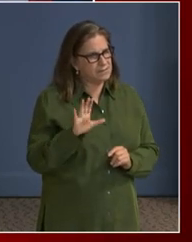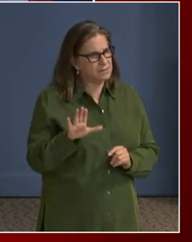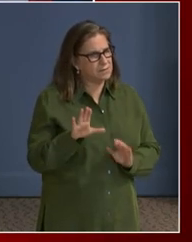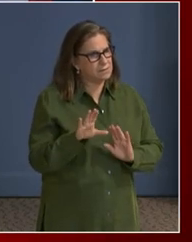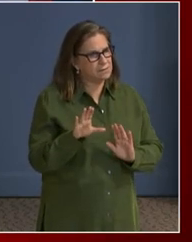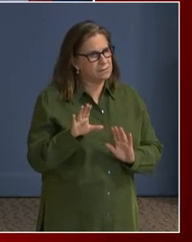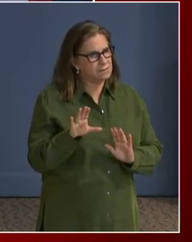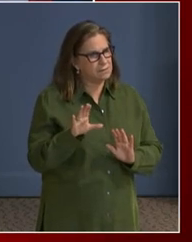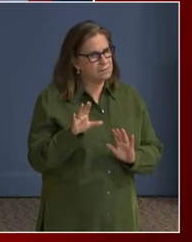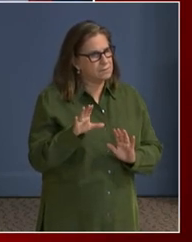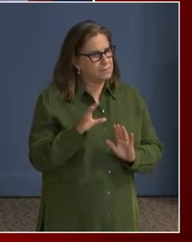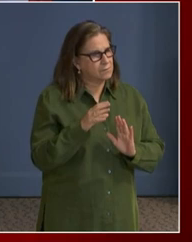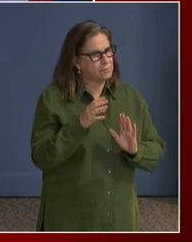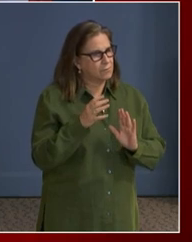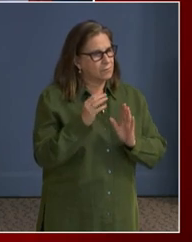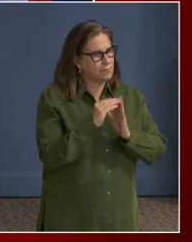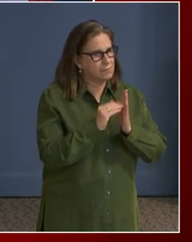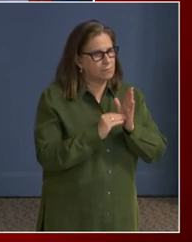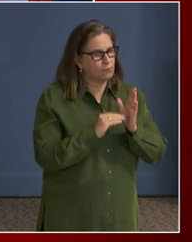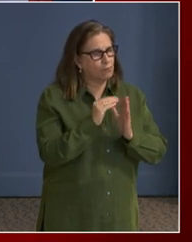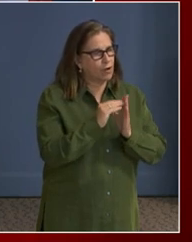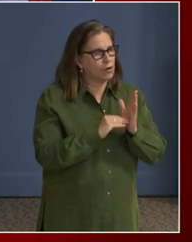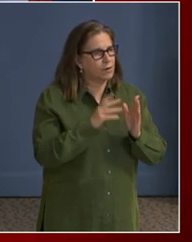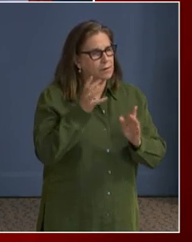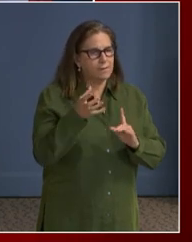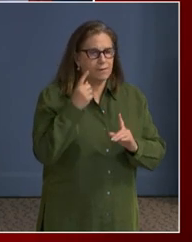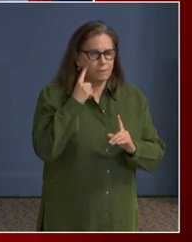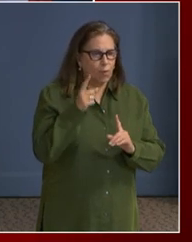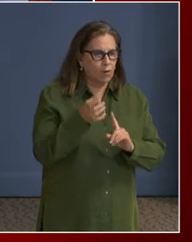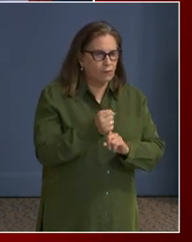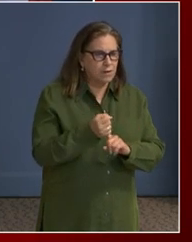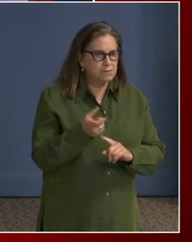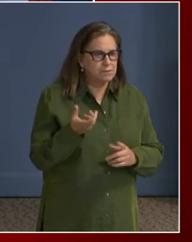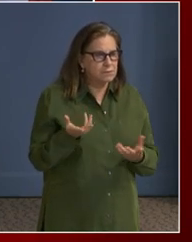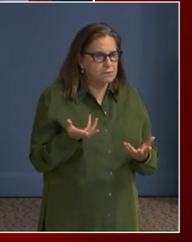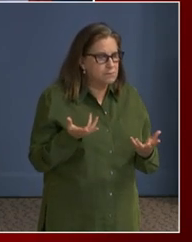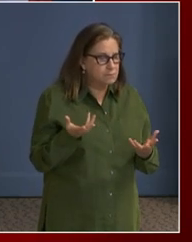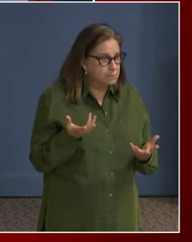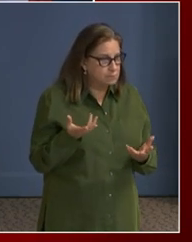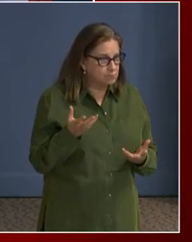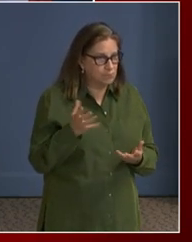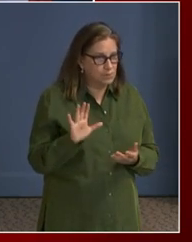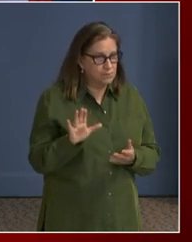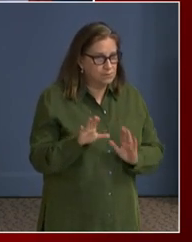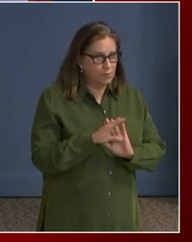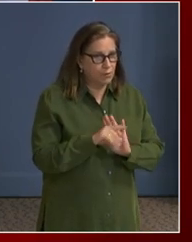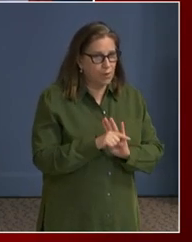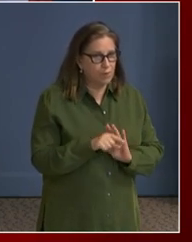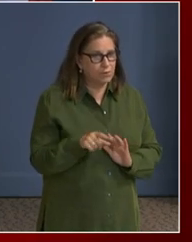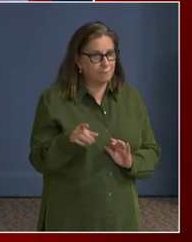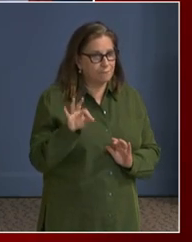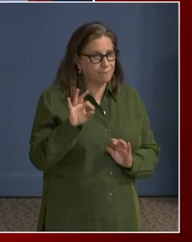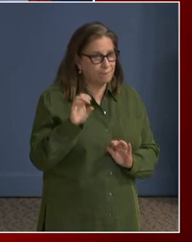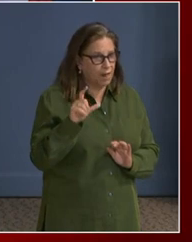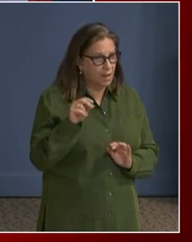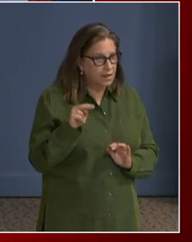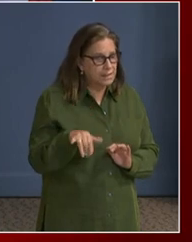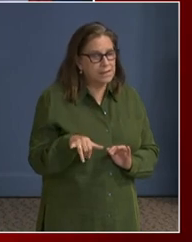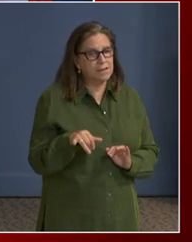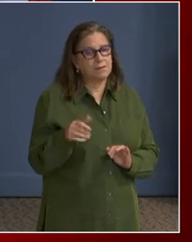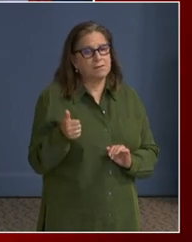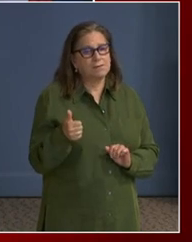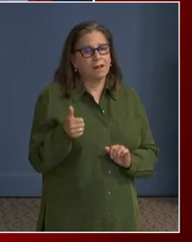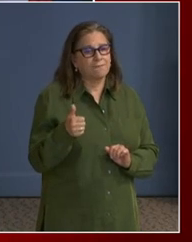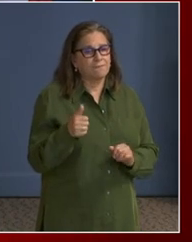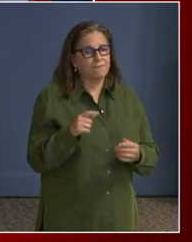all basically had pretty extensive criminal He did have an extensive arrest record. He had a felony conviction, and in the spring of this year, he